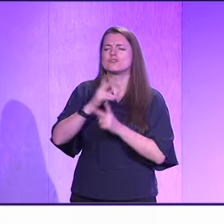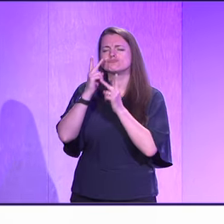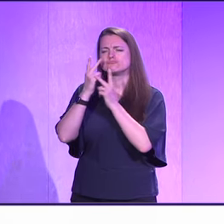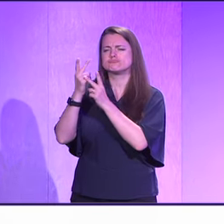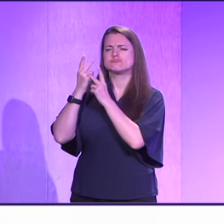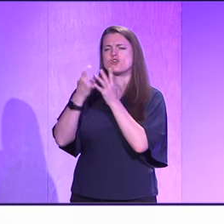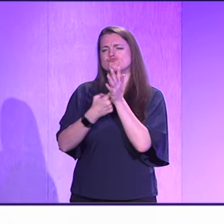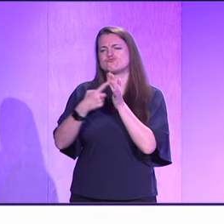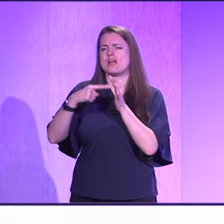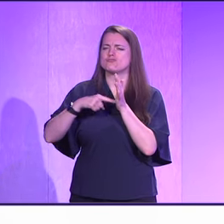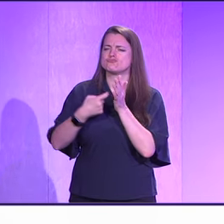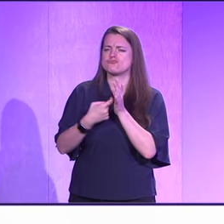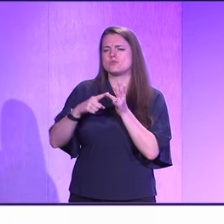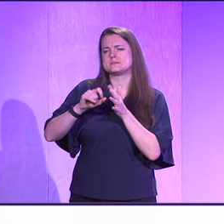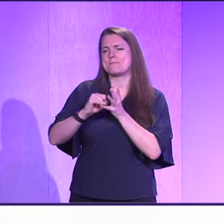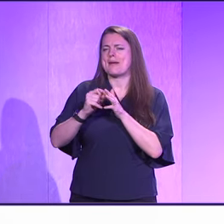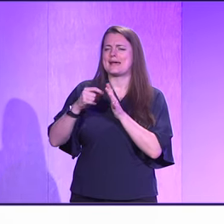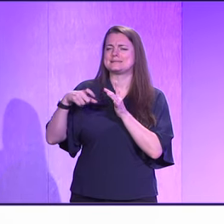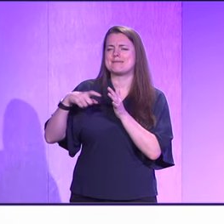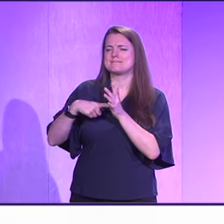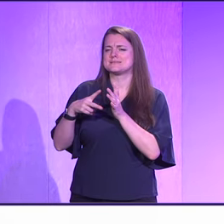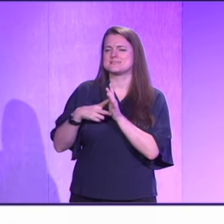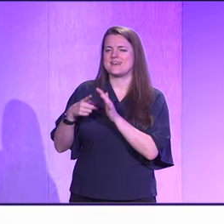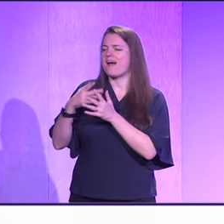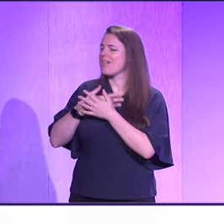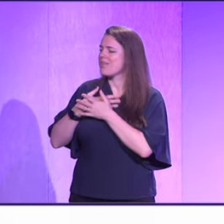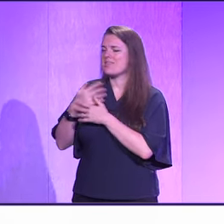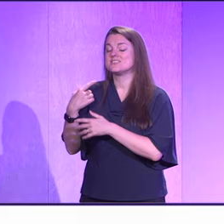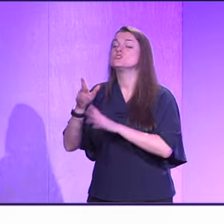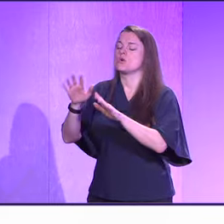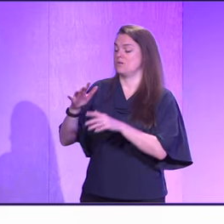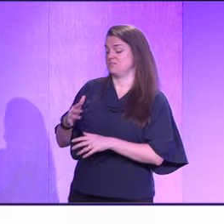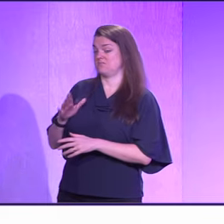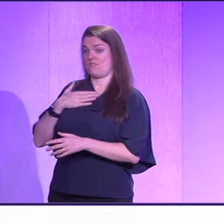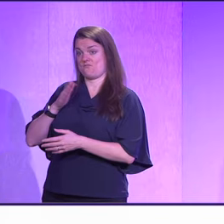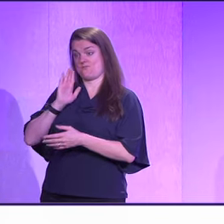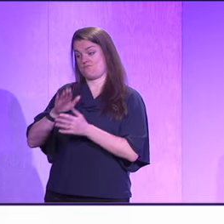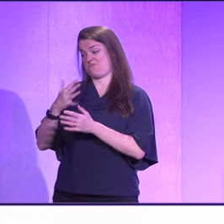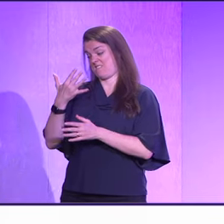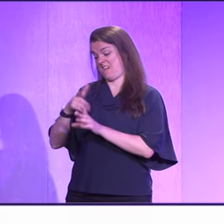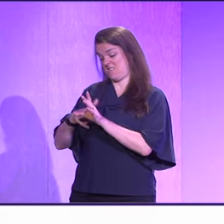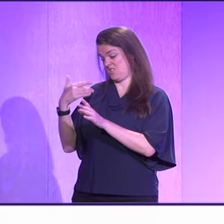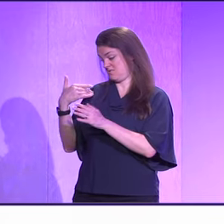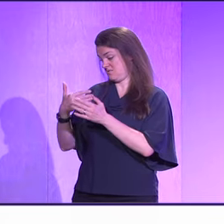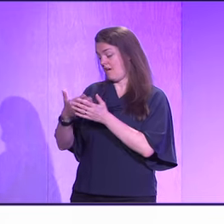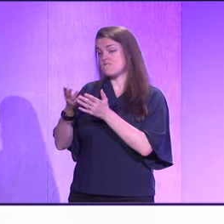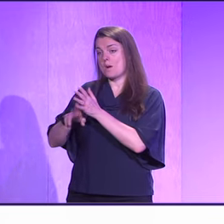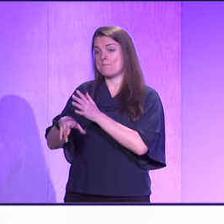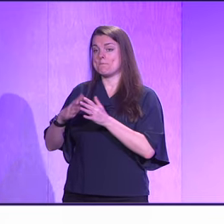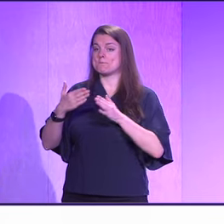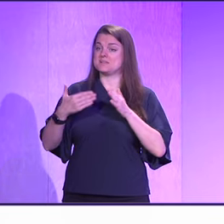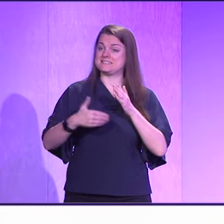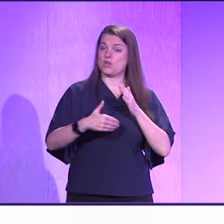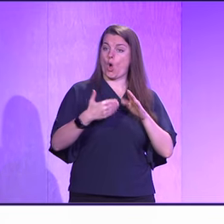properly. So what would I have done different 5 years on from starting an airline and taking them from ops silos to DevOps